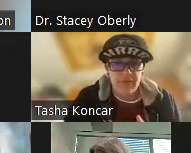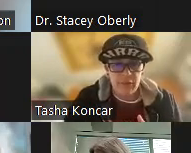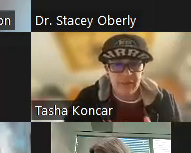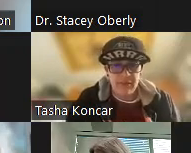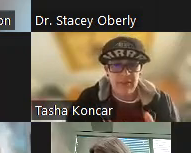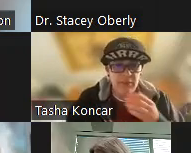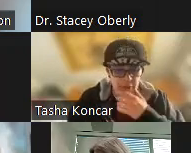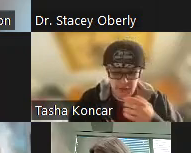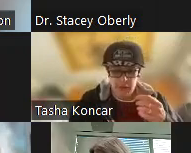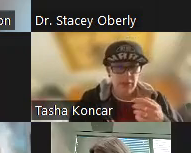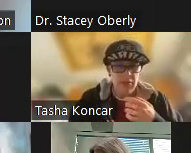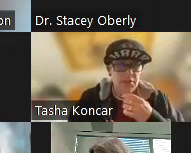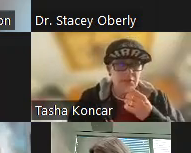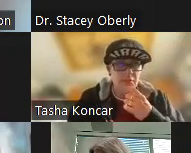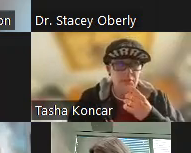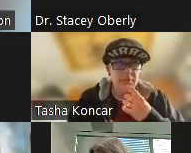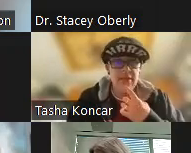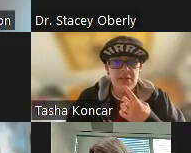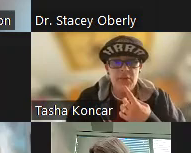minutes for September